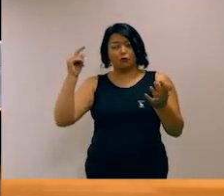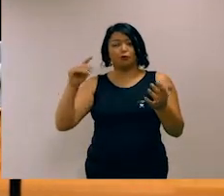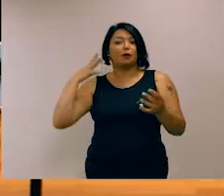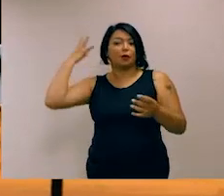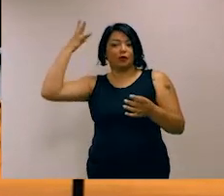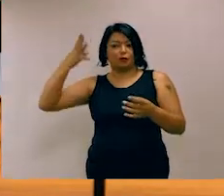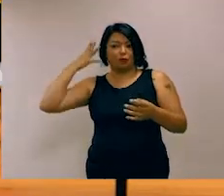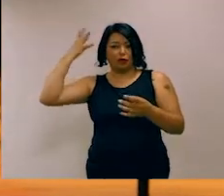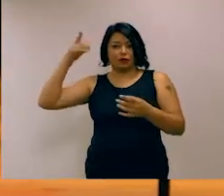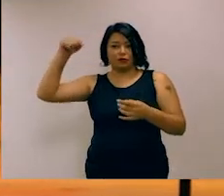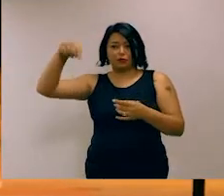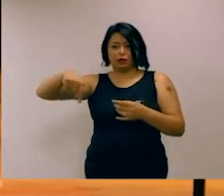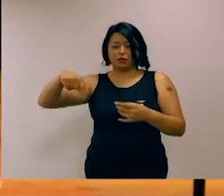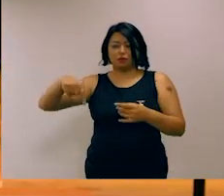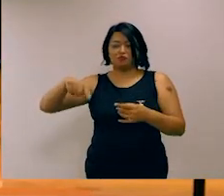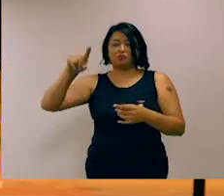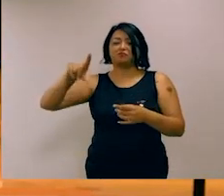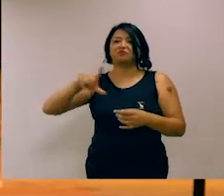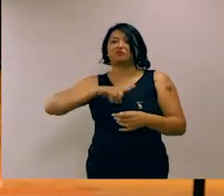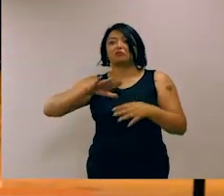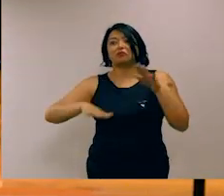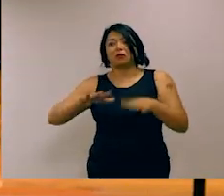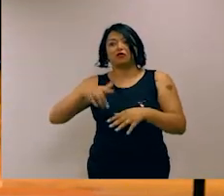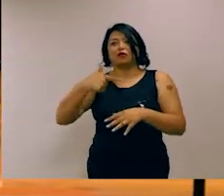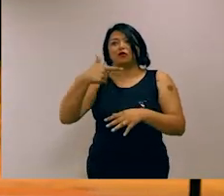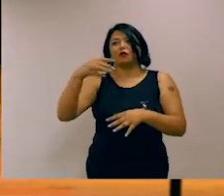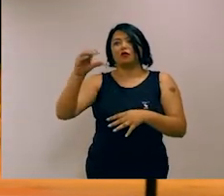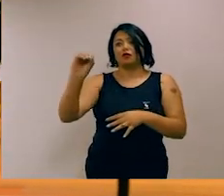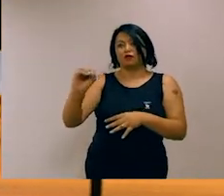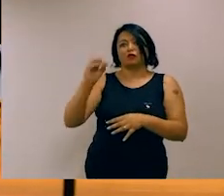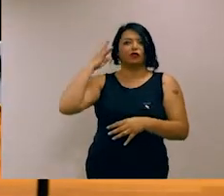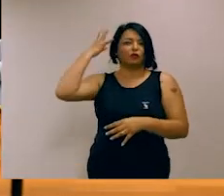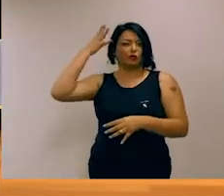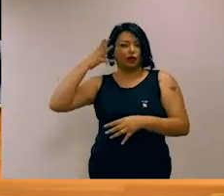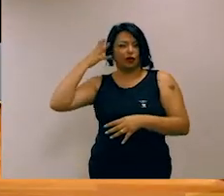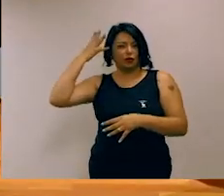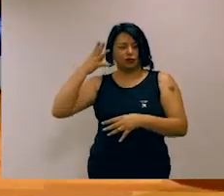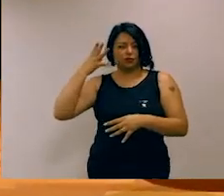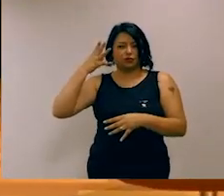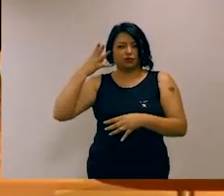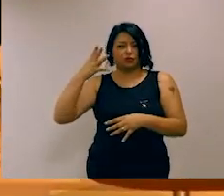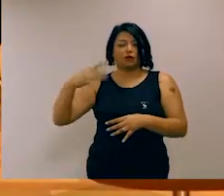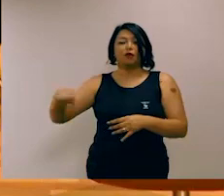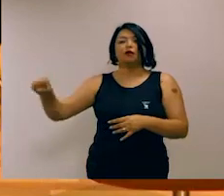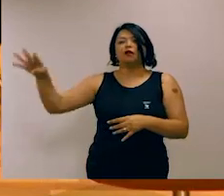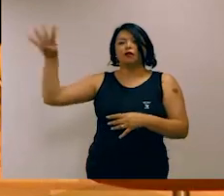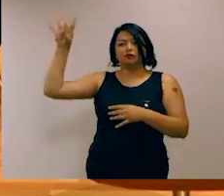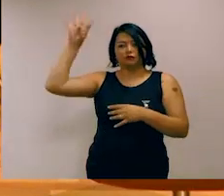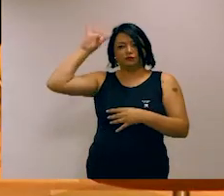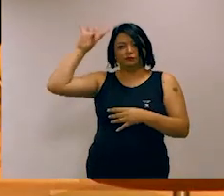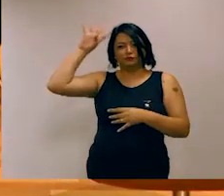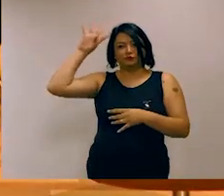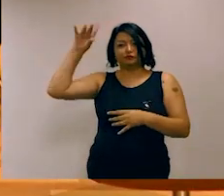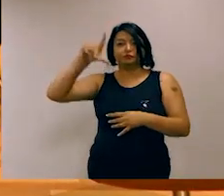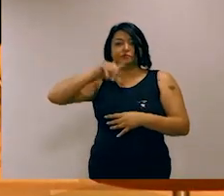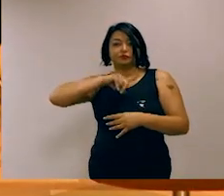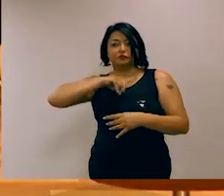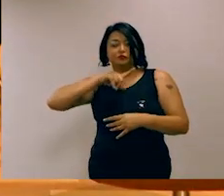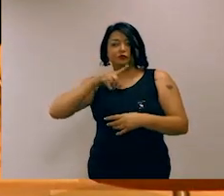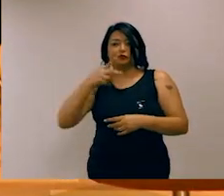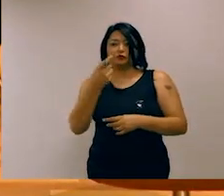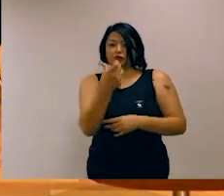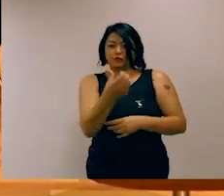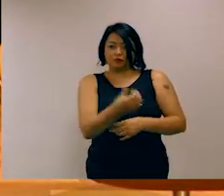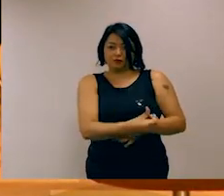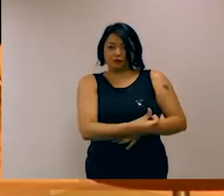to have lectures in this auditorium. 20 lectures in the total. On Wednesday, we're going to